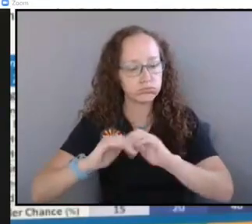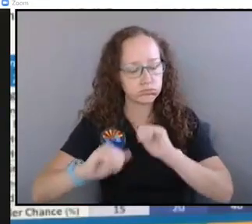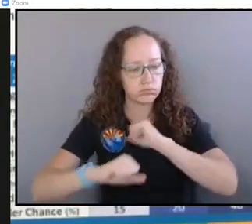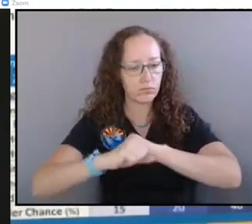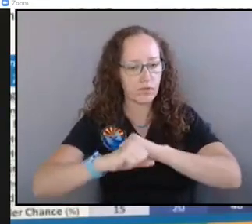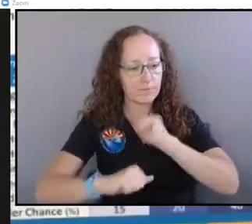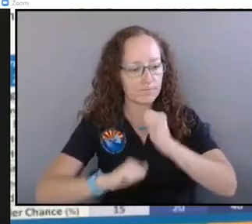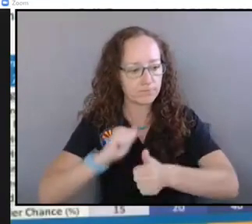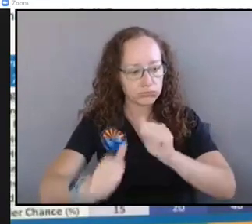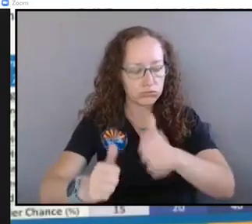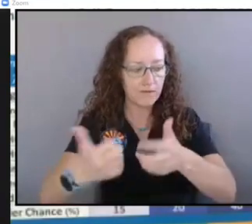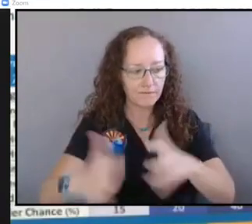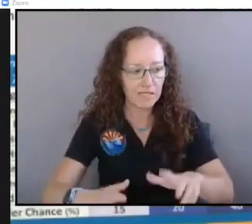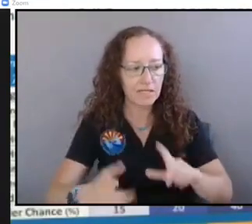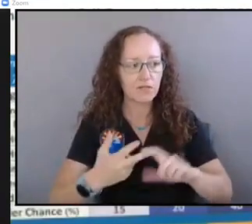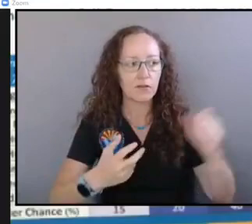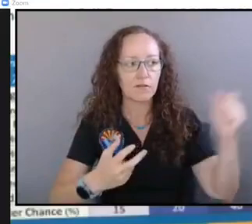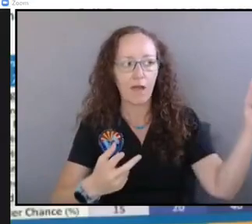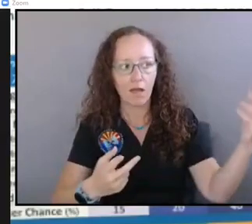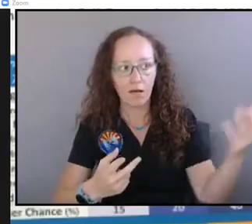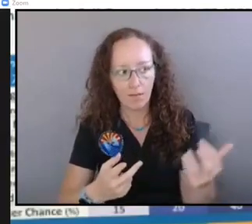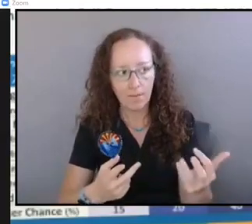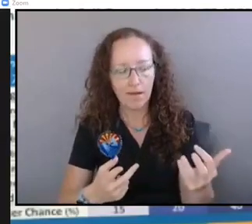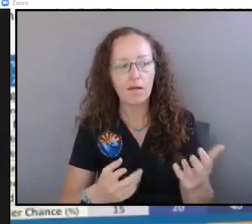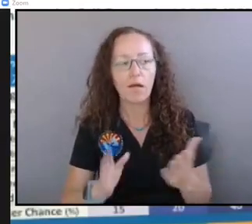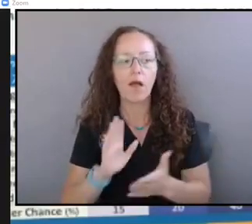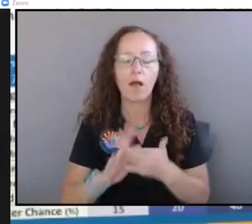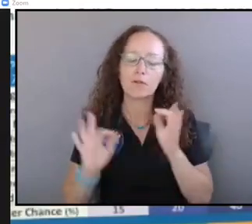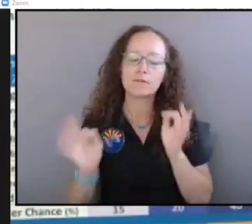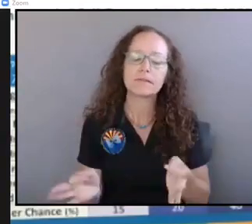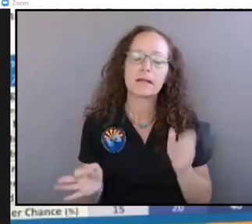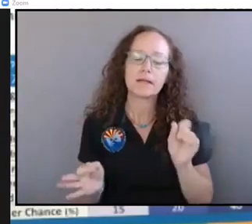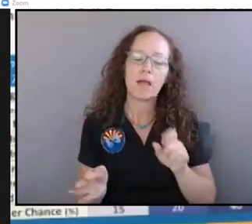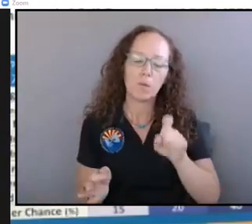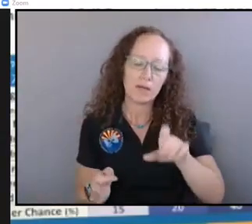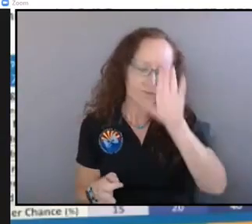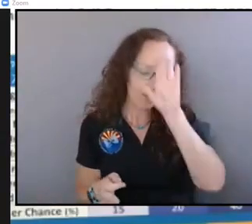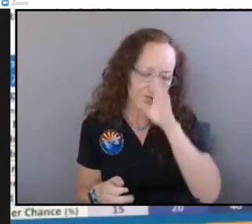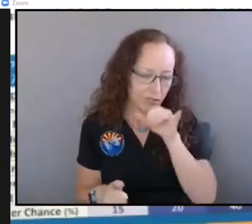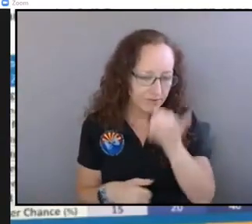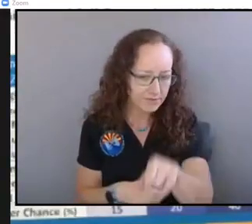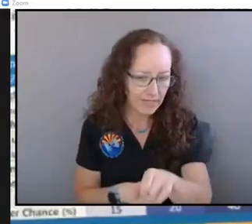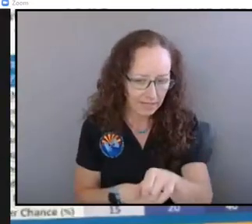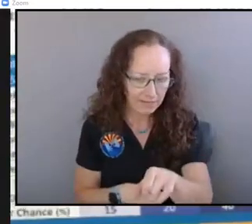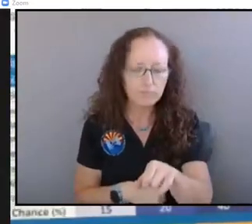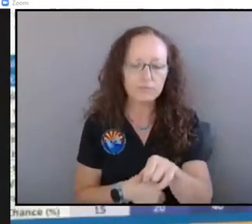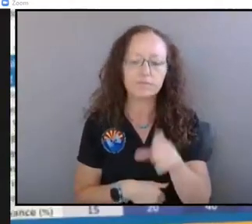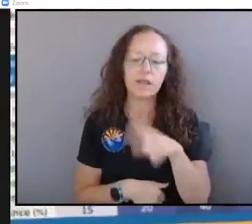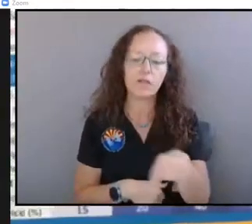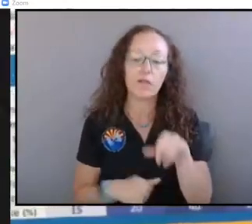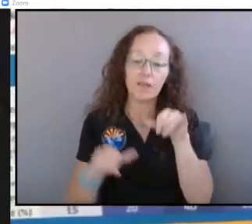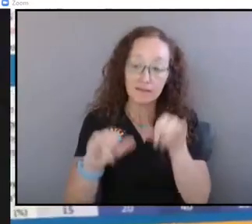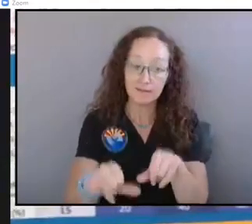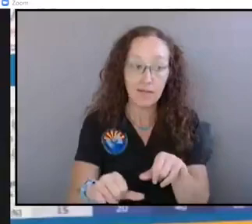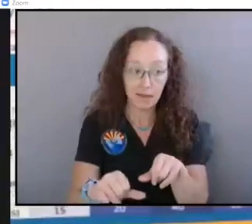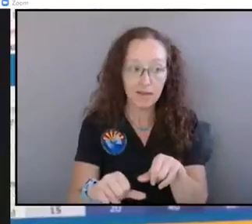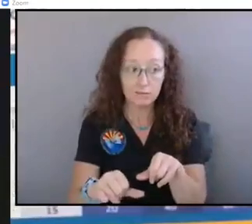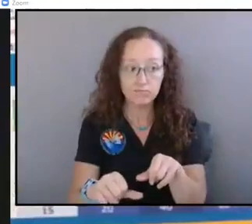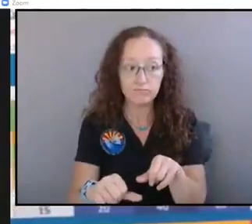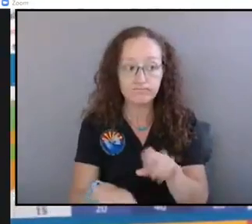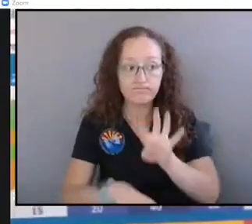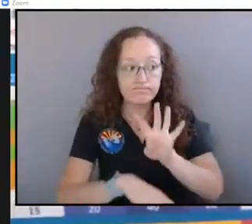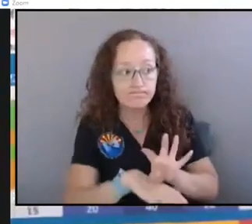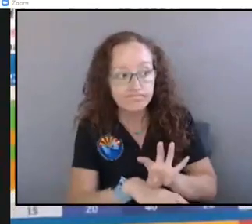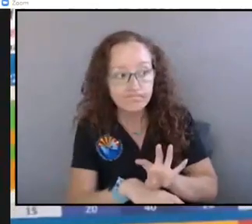have a structure or our folks, firefighters in there. They go in. They actually stay in that area because it's safe. There's